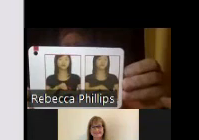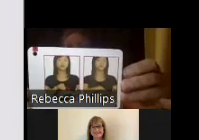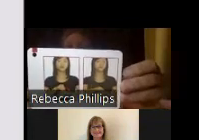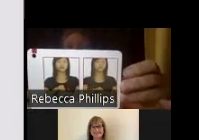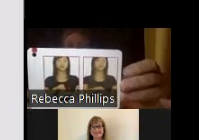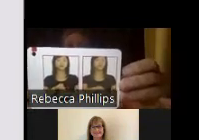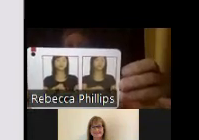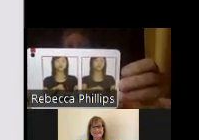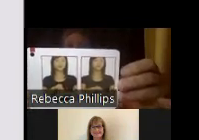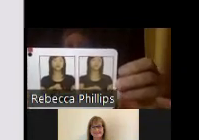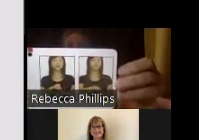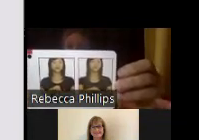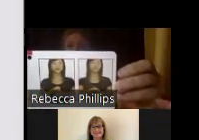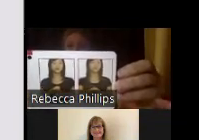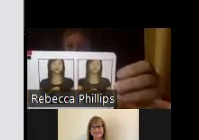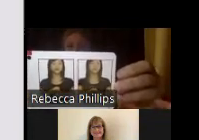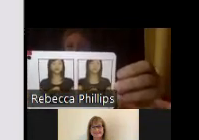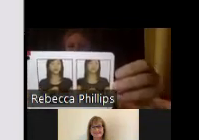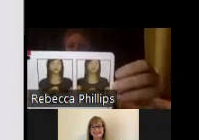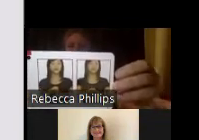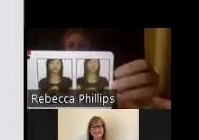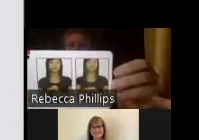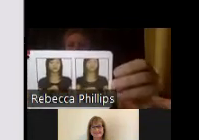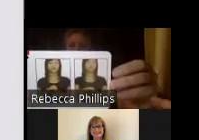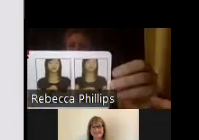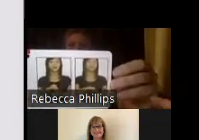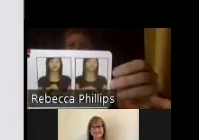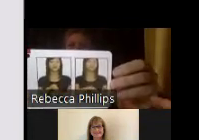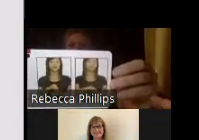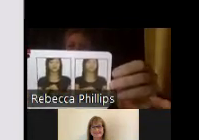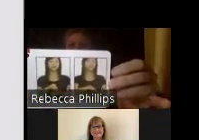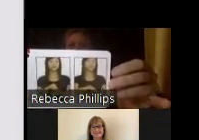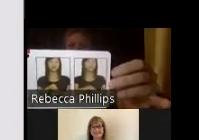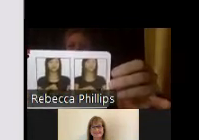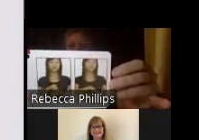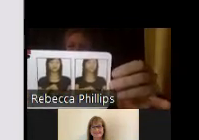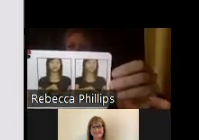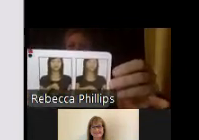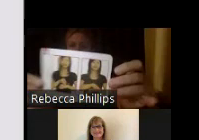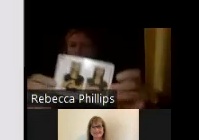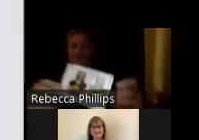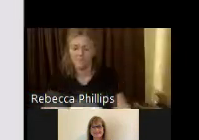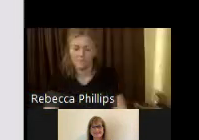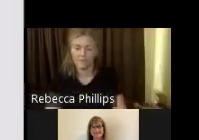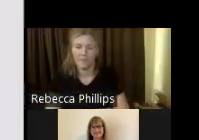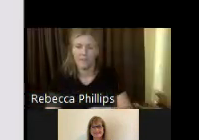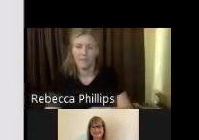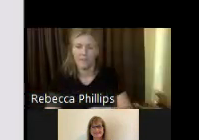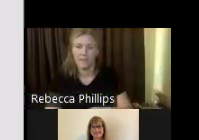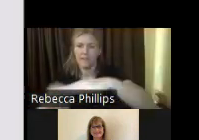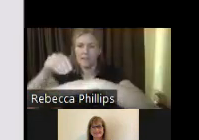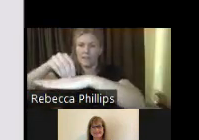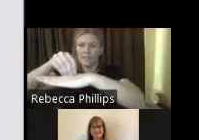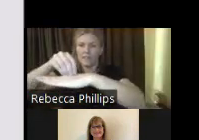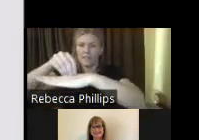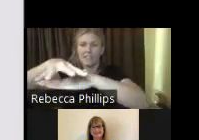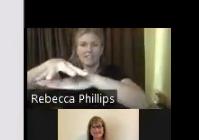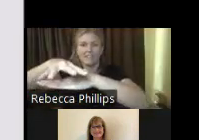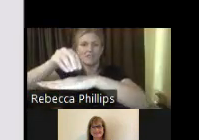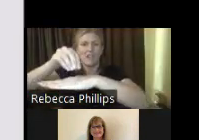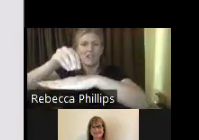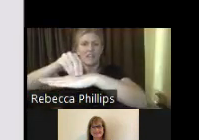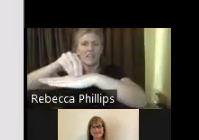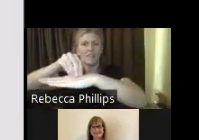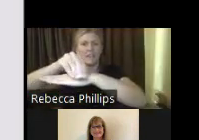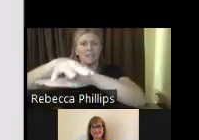So this is advise. So a closed handshake on the back of left hand opens and moves forward. So